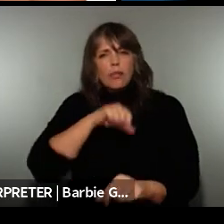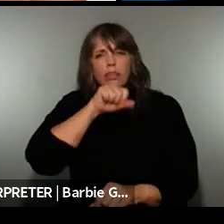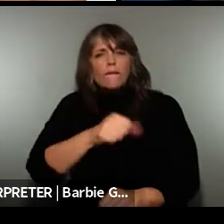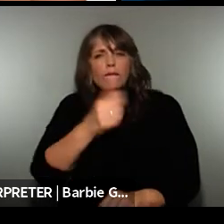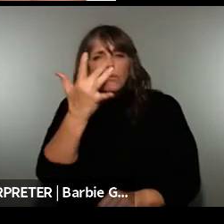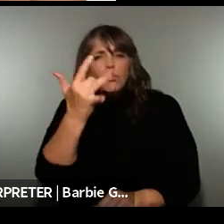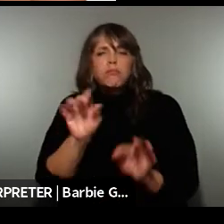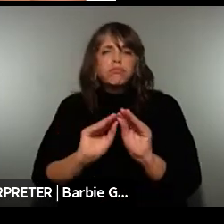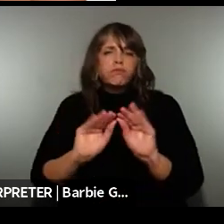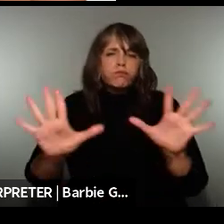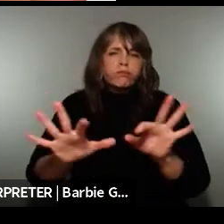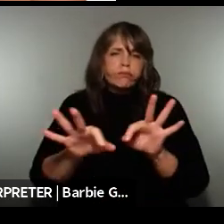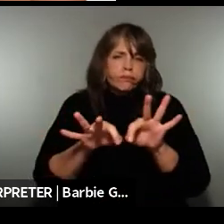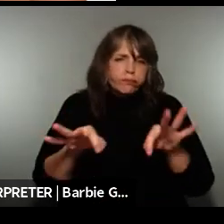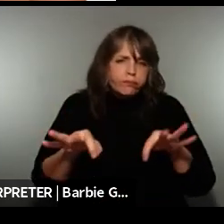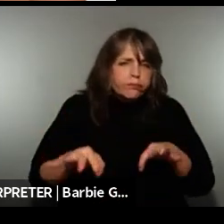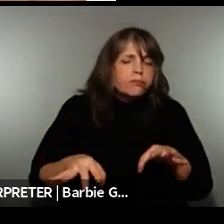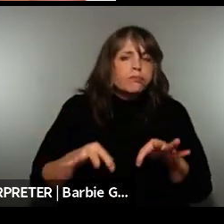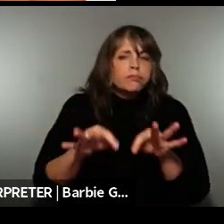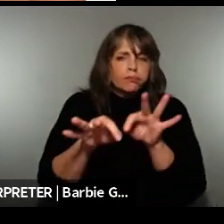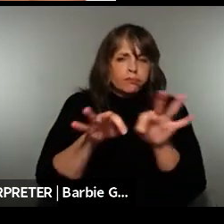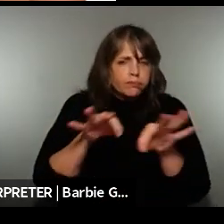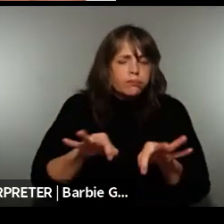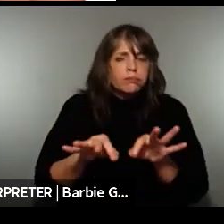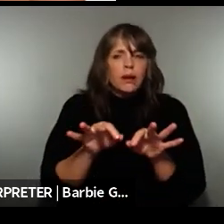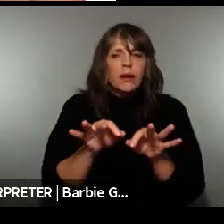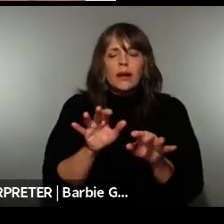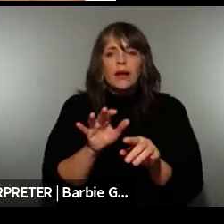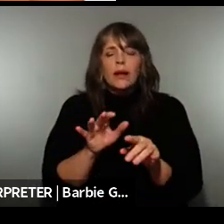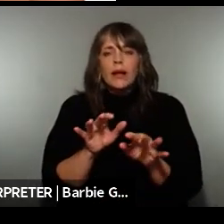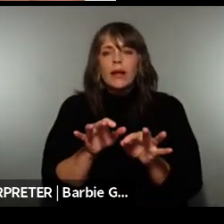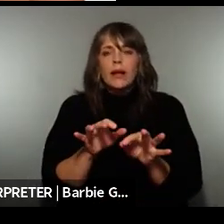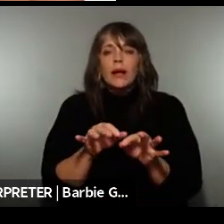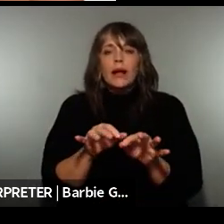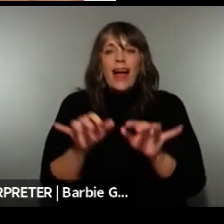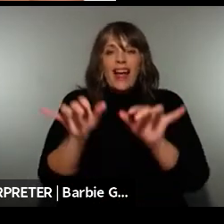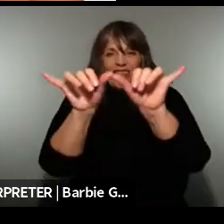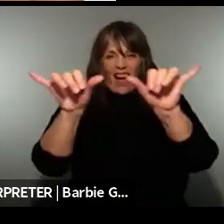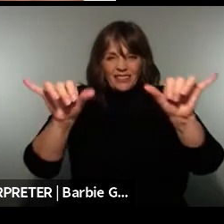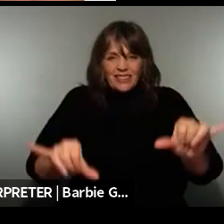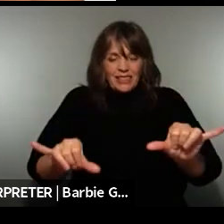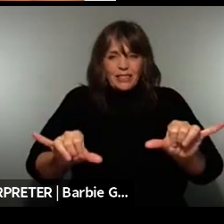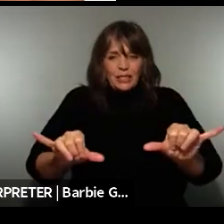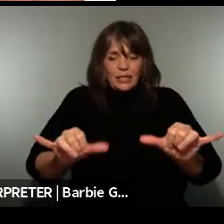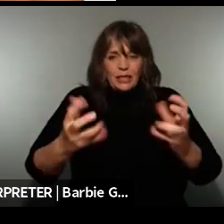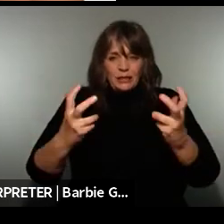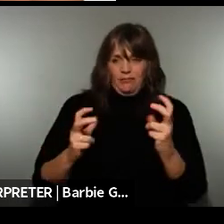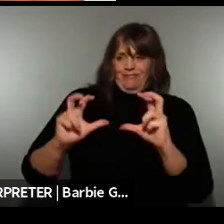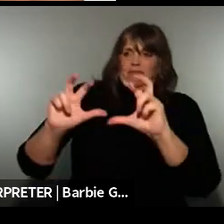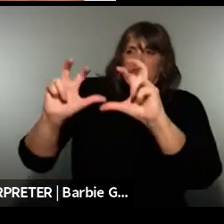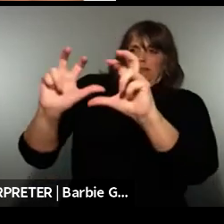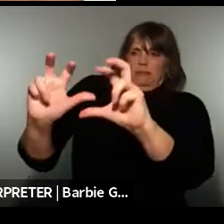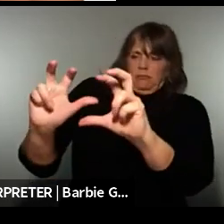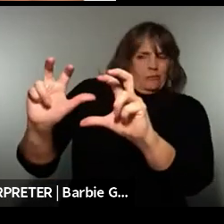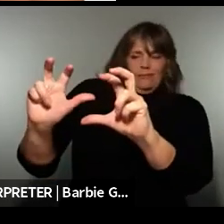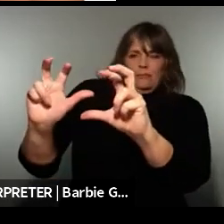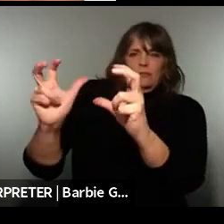in very clear language, explains the systematic divestment of fossil fuels that's happening with art museums, specifically in the